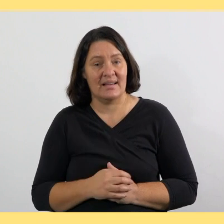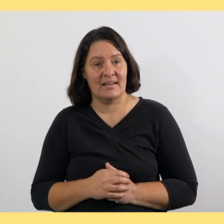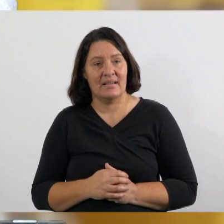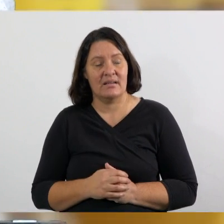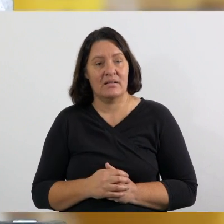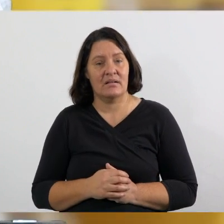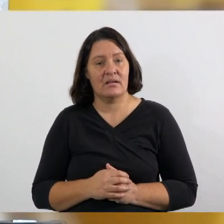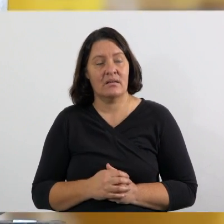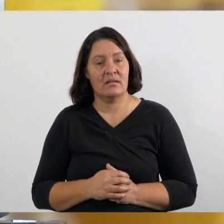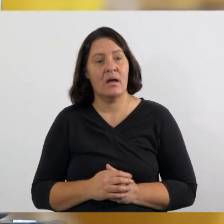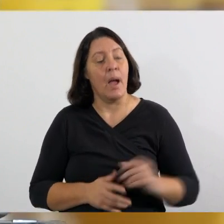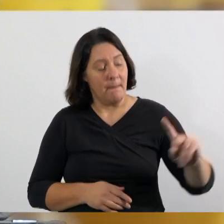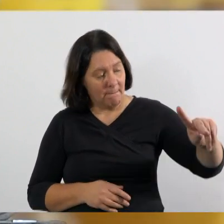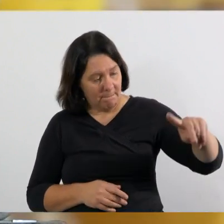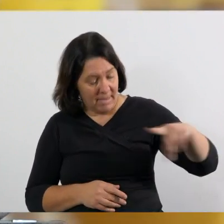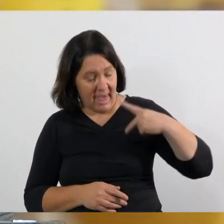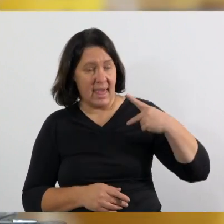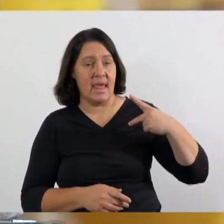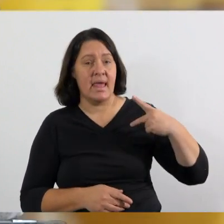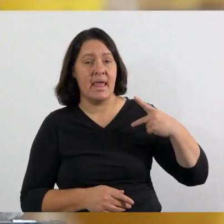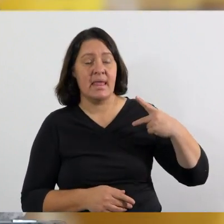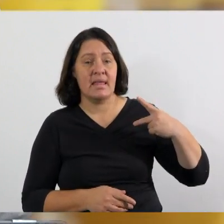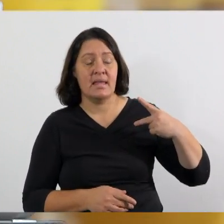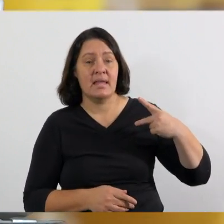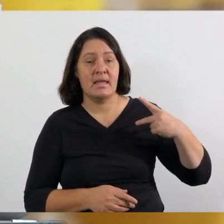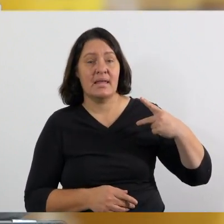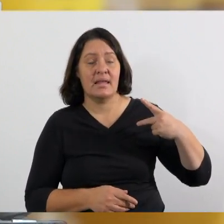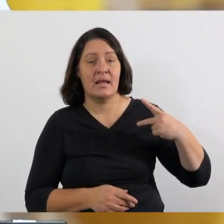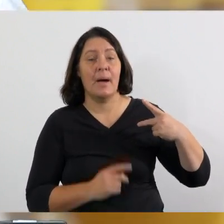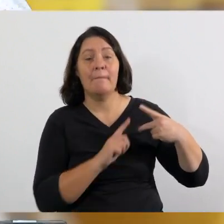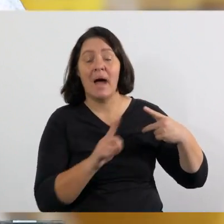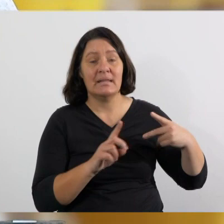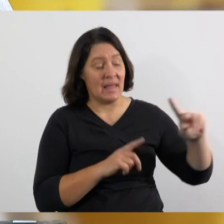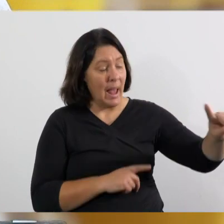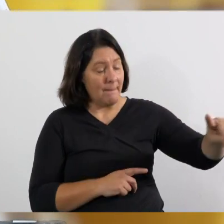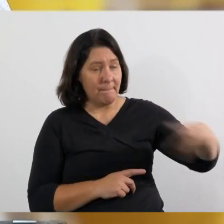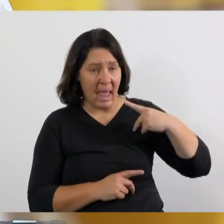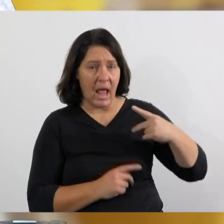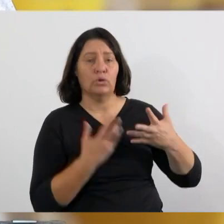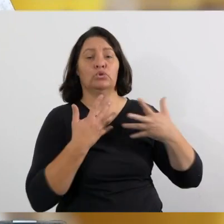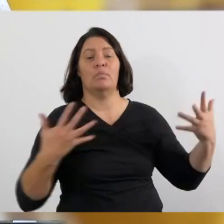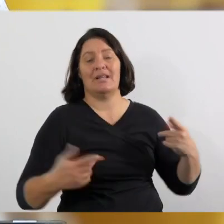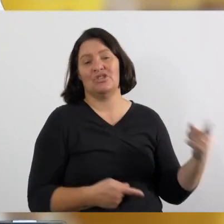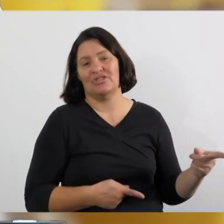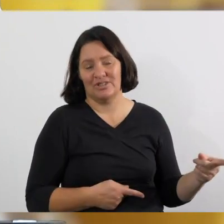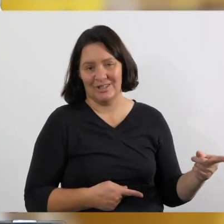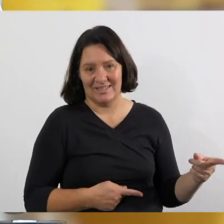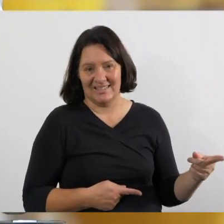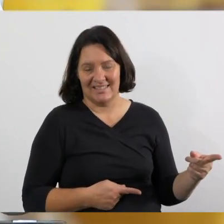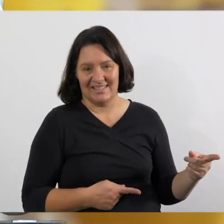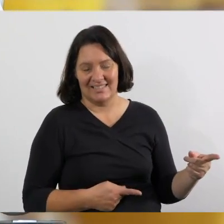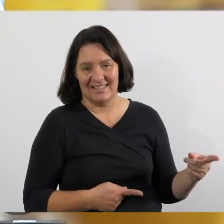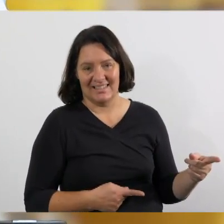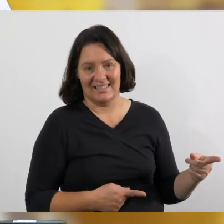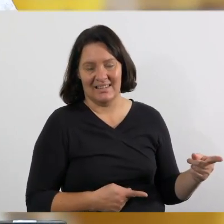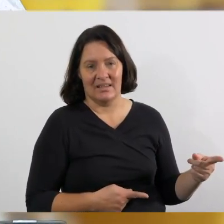we have received payment from some debtors, and those debtors have paid us more than what they were supposed to have paid